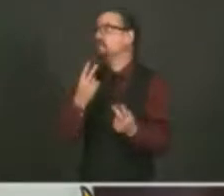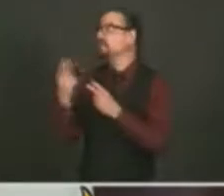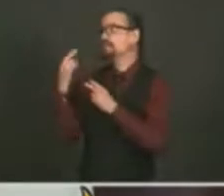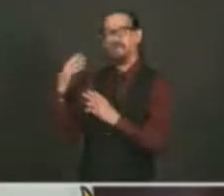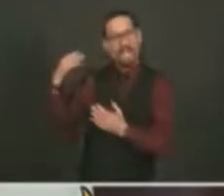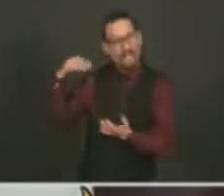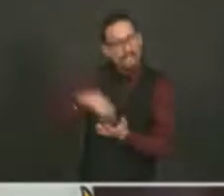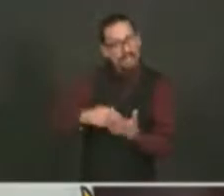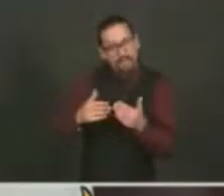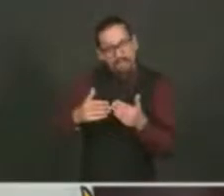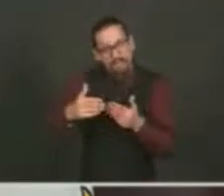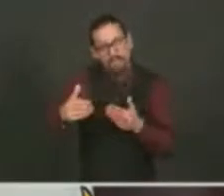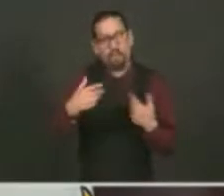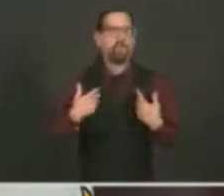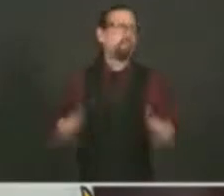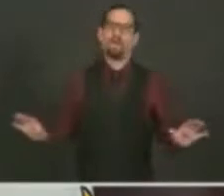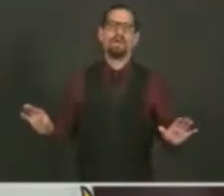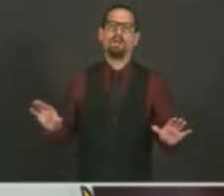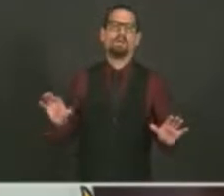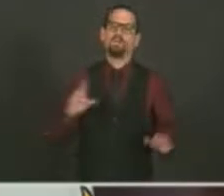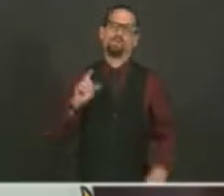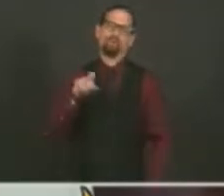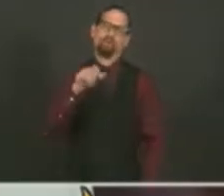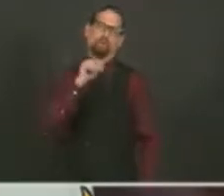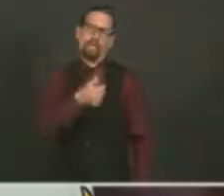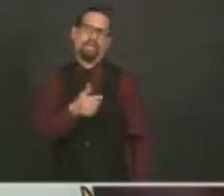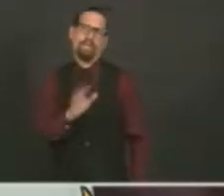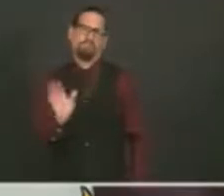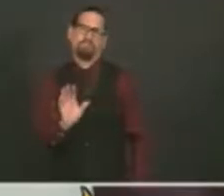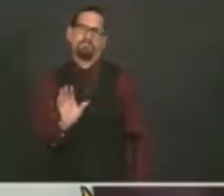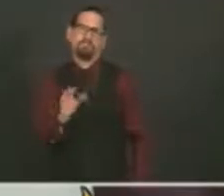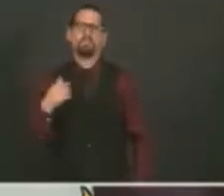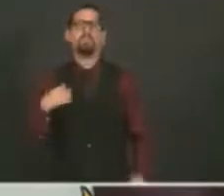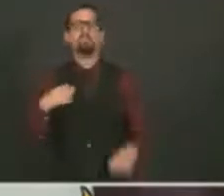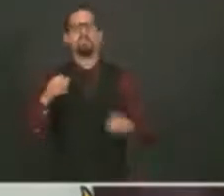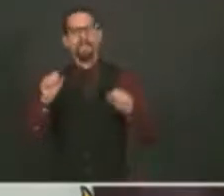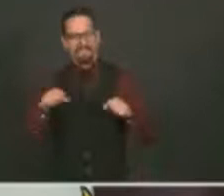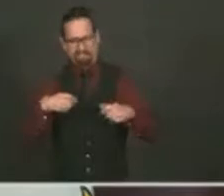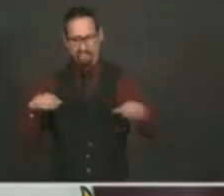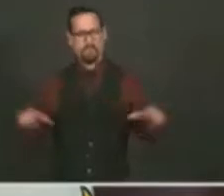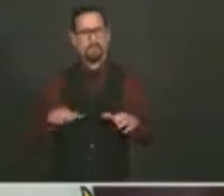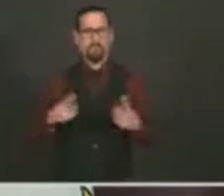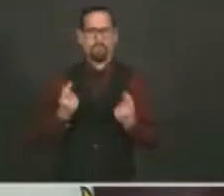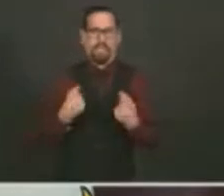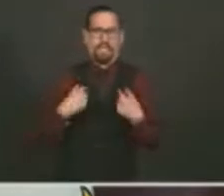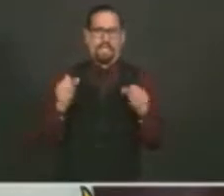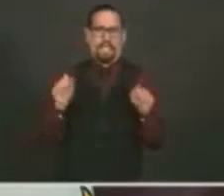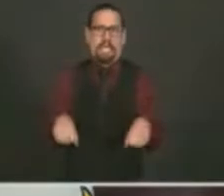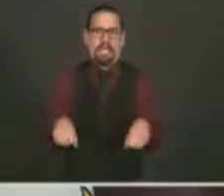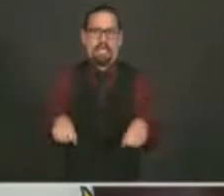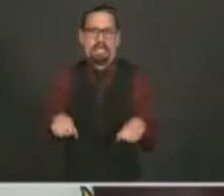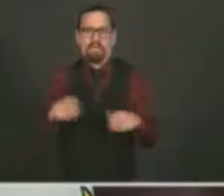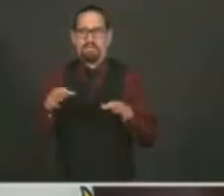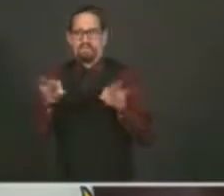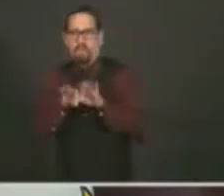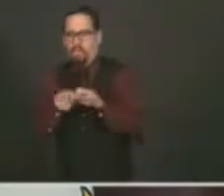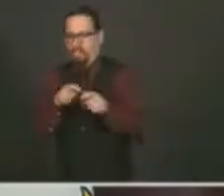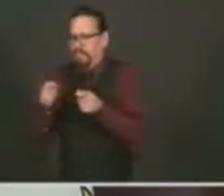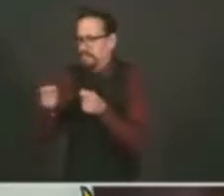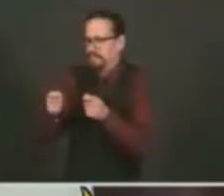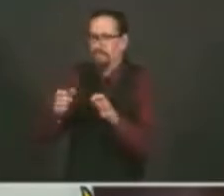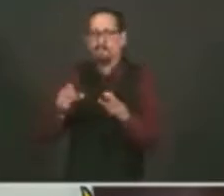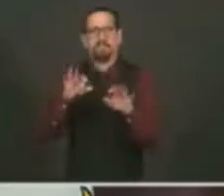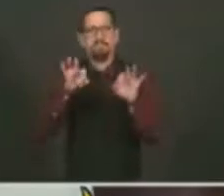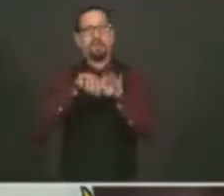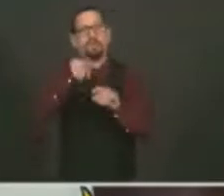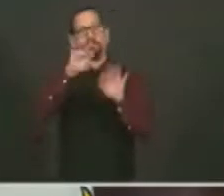and do what it takes to control our small informal gatherings with family, friends,